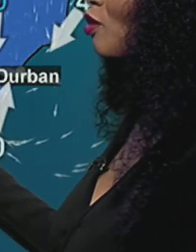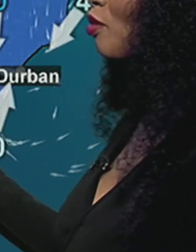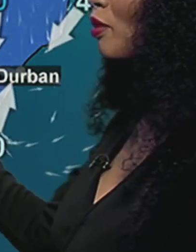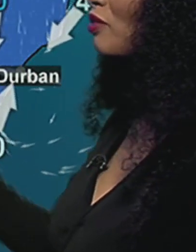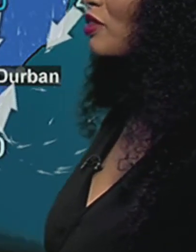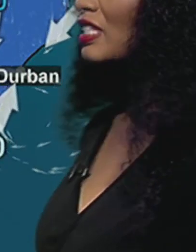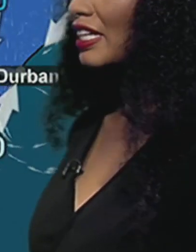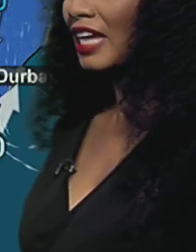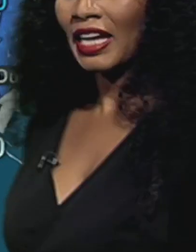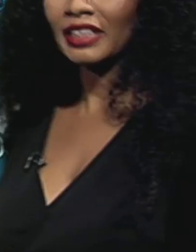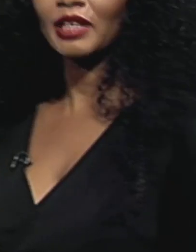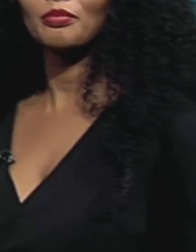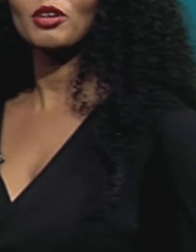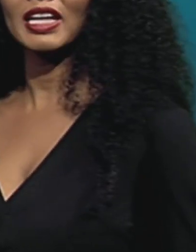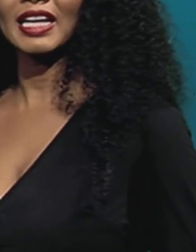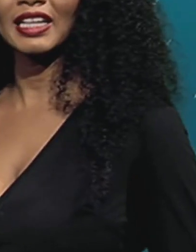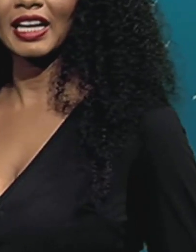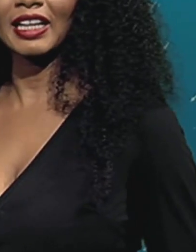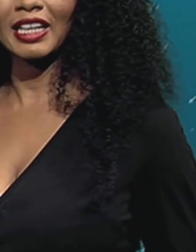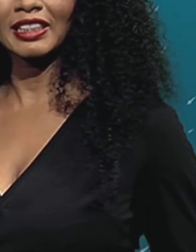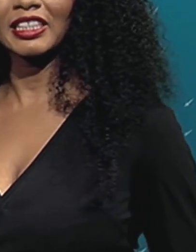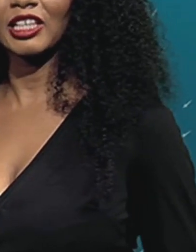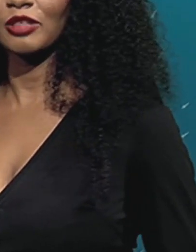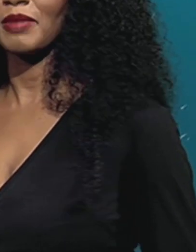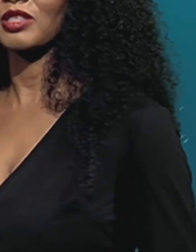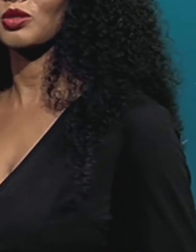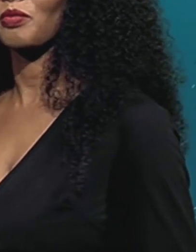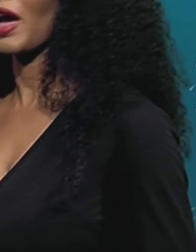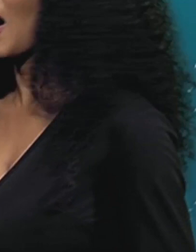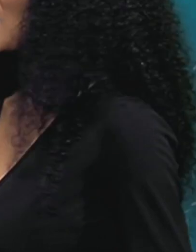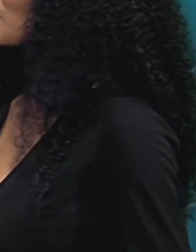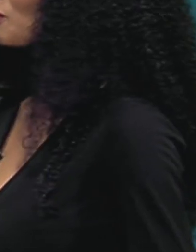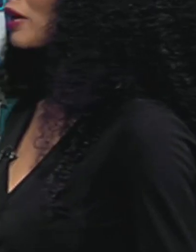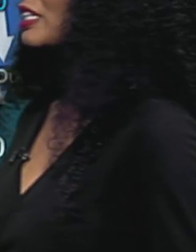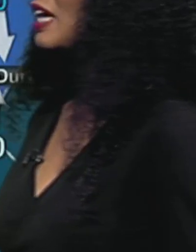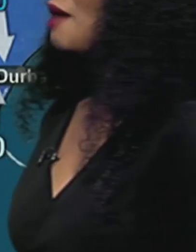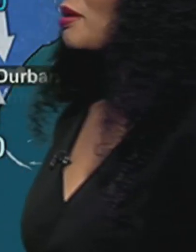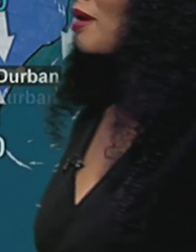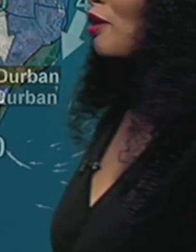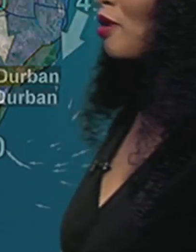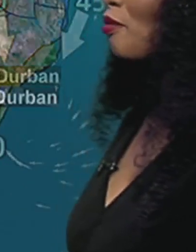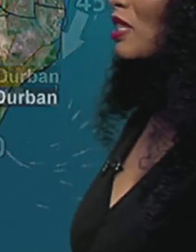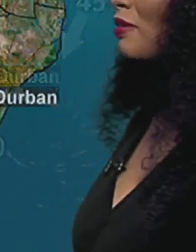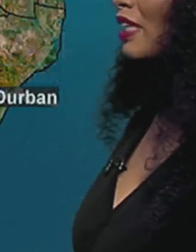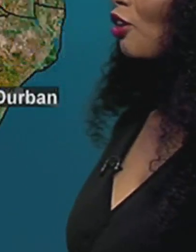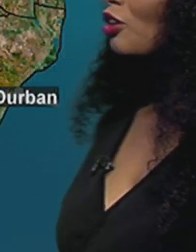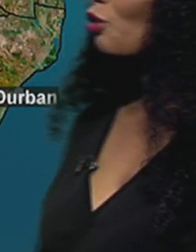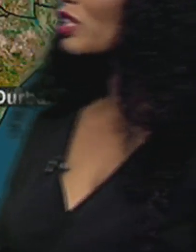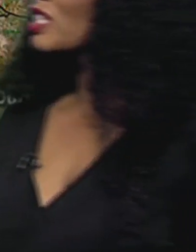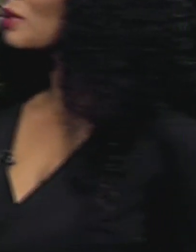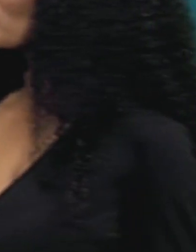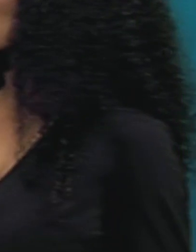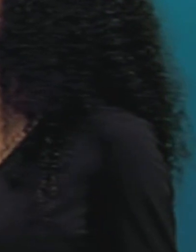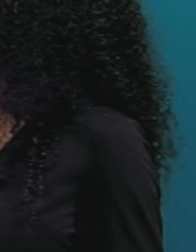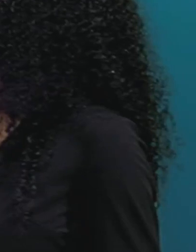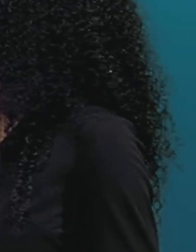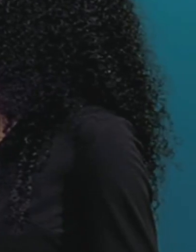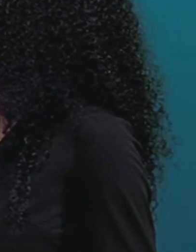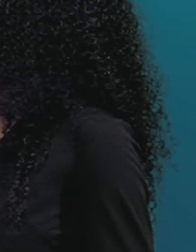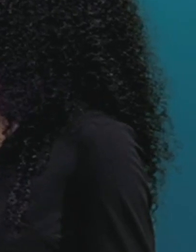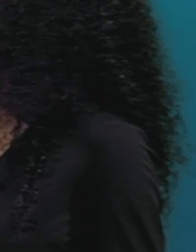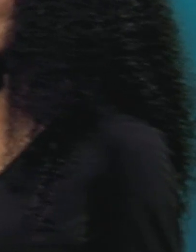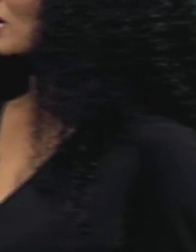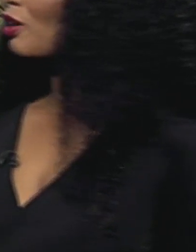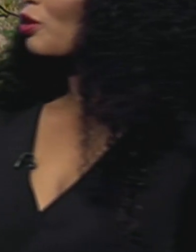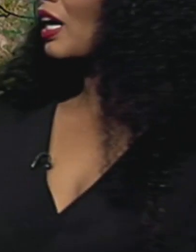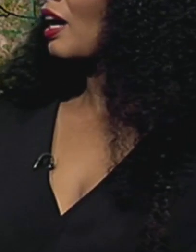karolong ya Limpopo le Free State le teng pula e tla nna ya digrata di le 80 mme ba maemo a bosa ba nna gone go re tsibusa ka dipula tsa matla